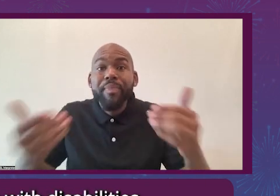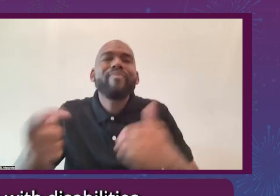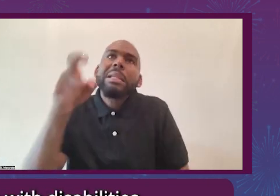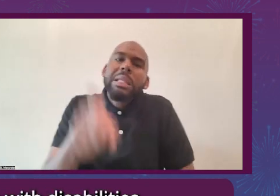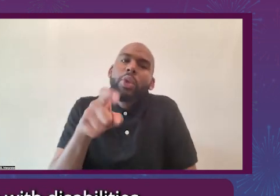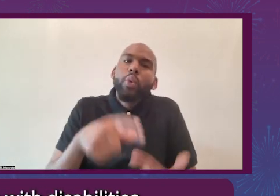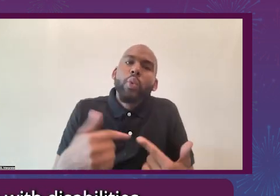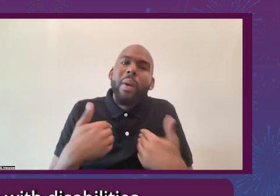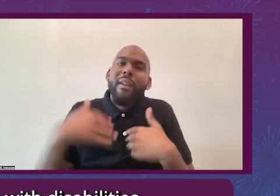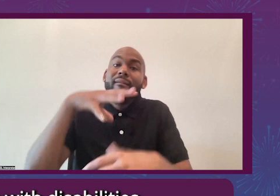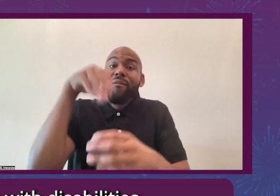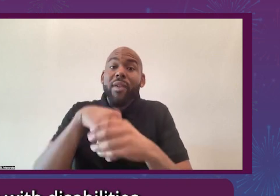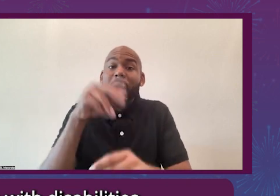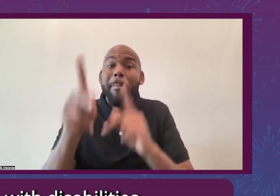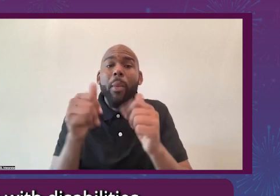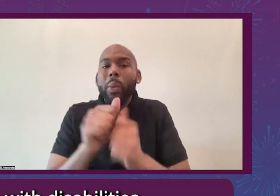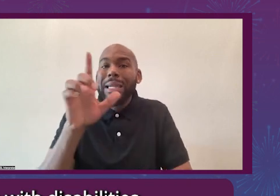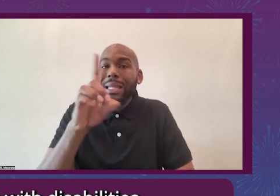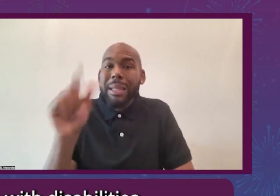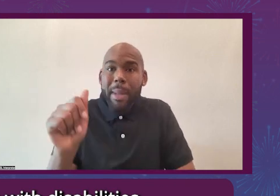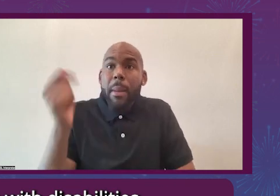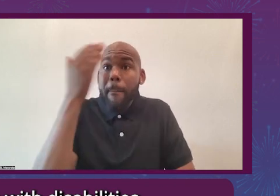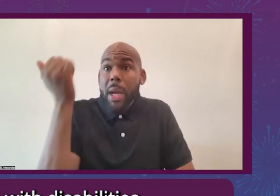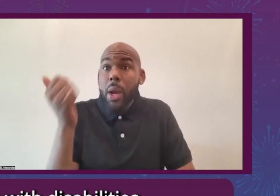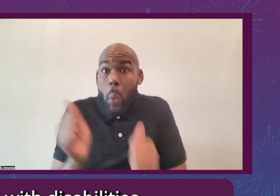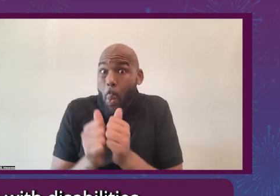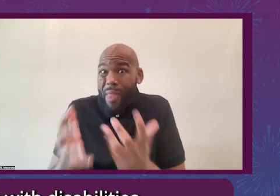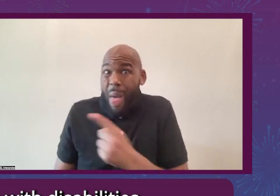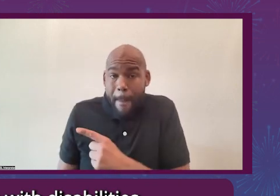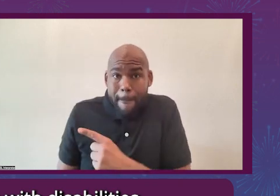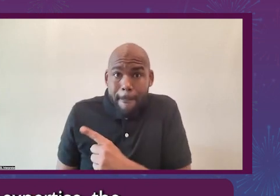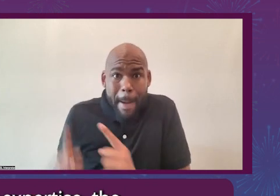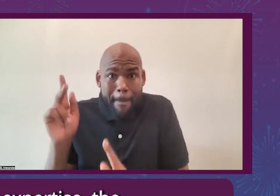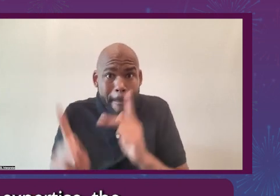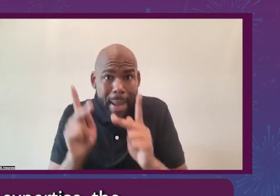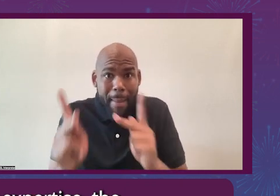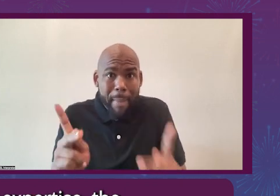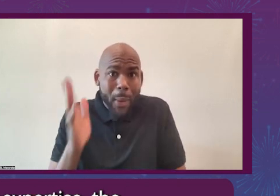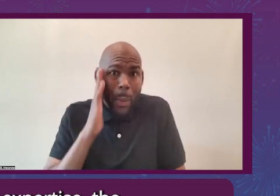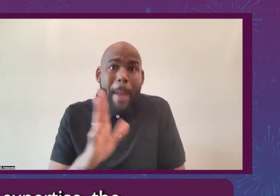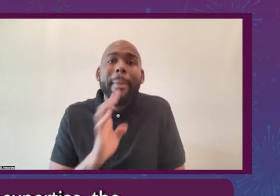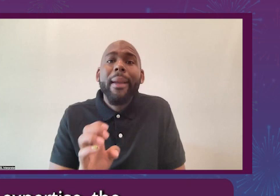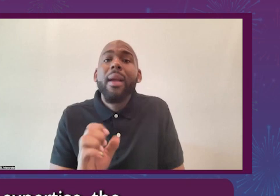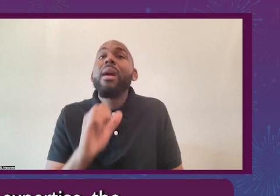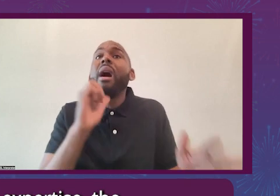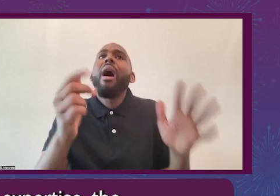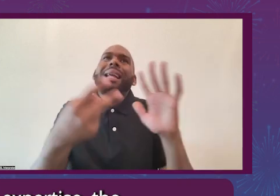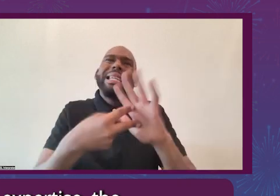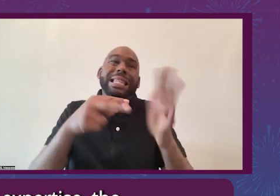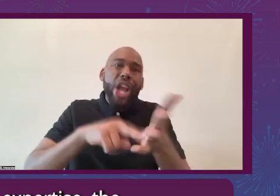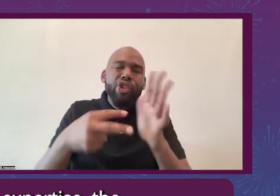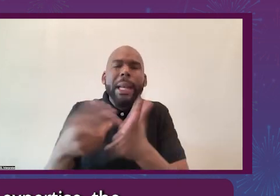of people with disabilities, because without that, people would be unintentionally excluded. So the resources,